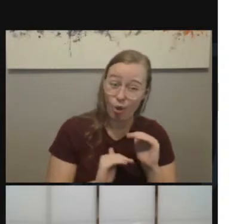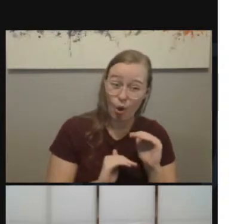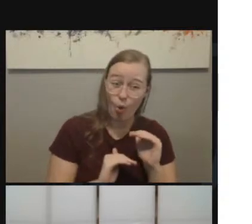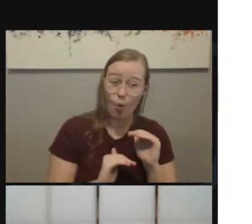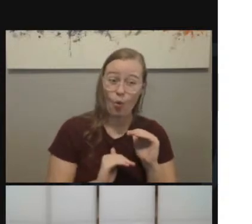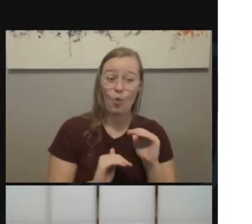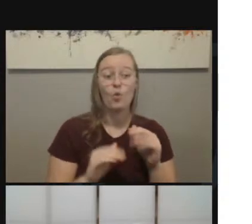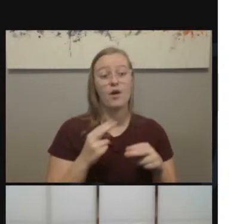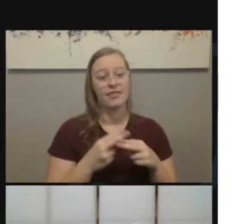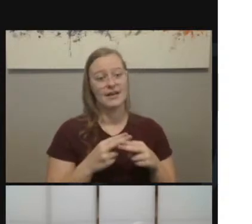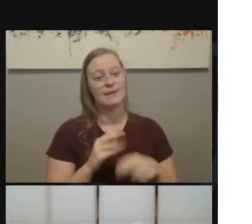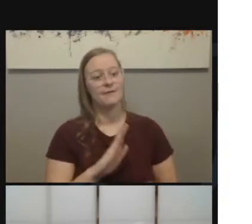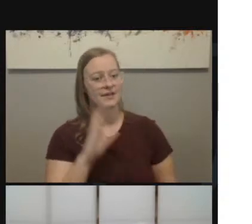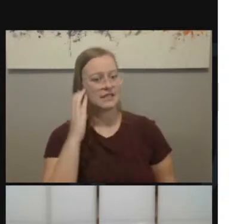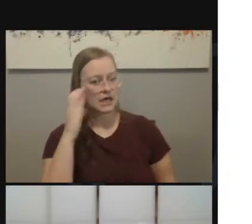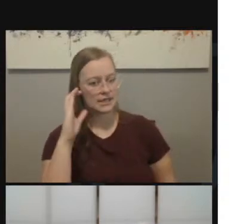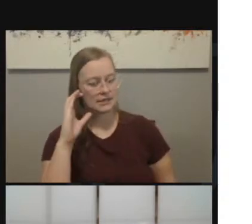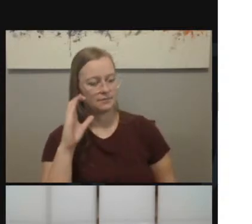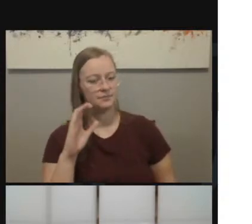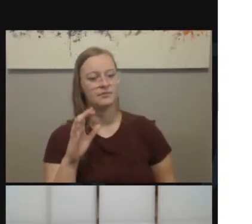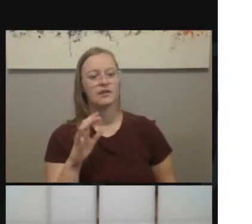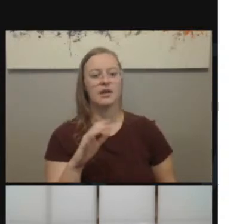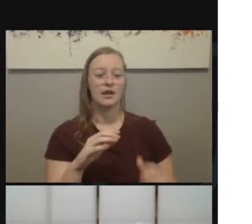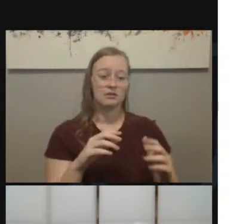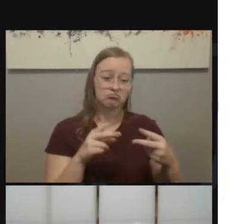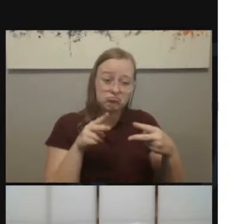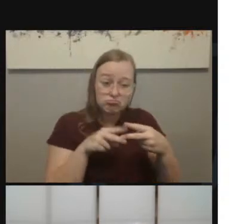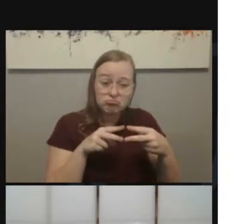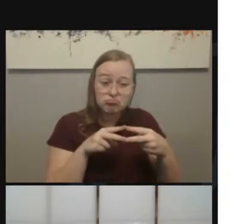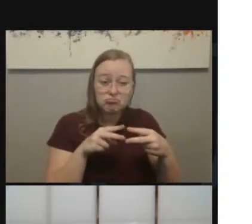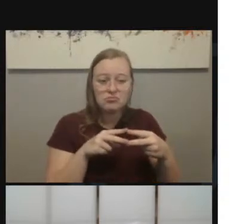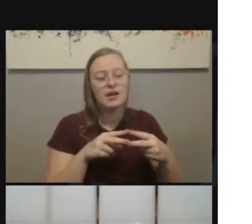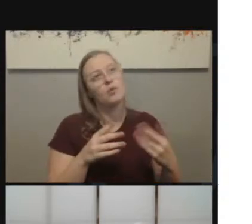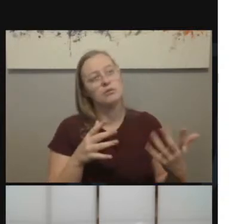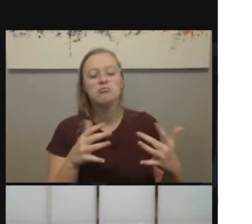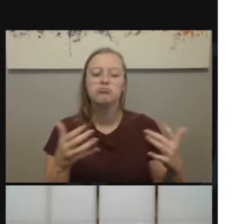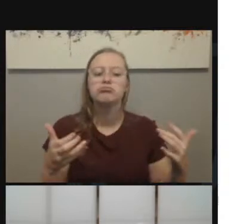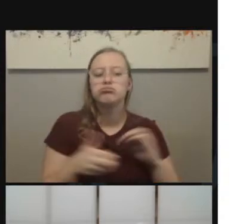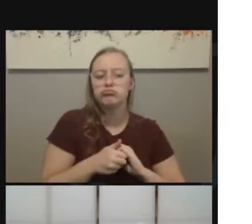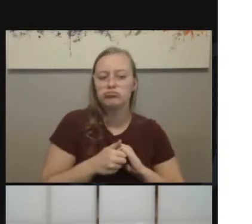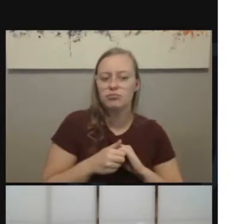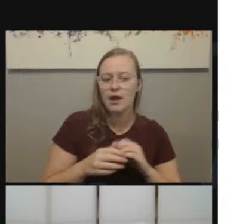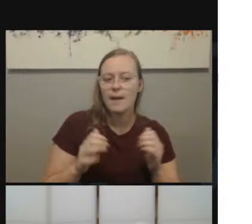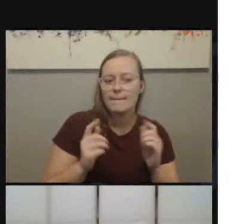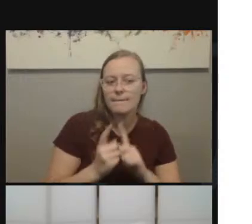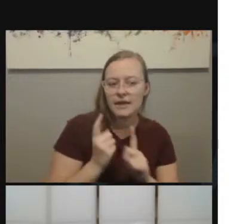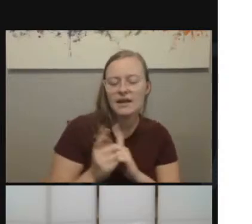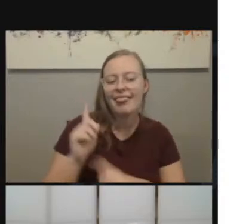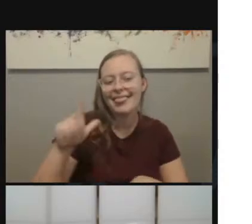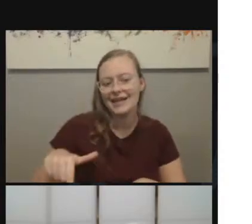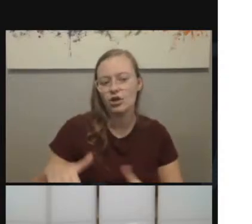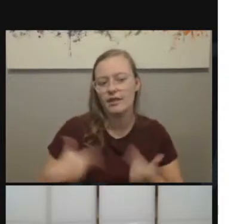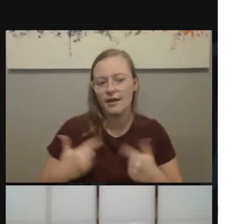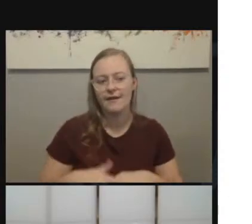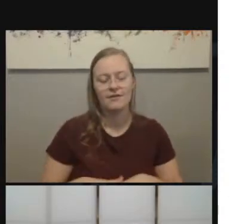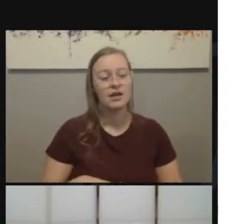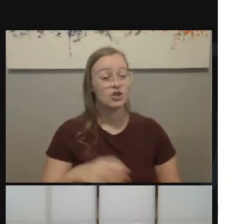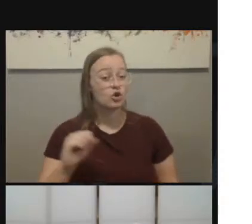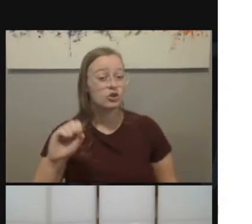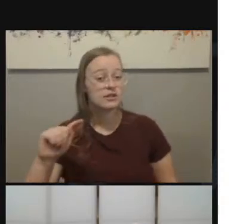name of his dear cousin. They would come together in later life, and I think of Stephen as